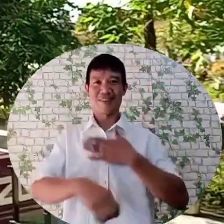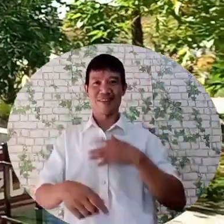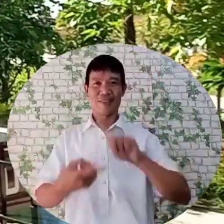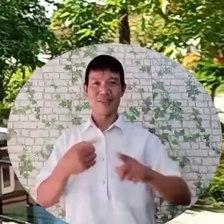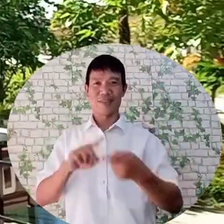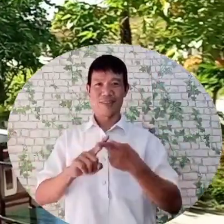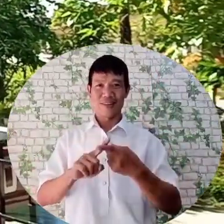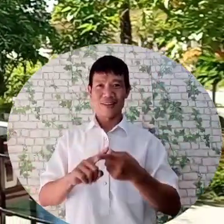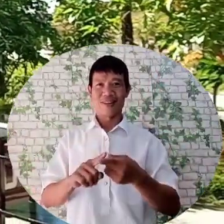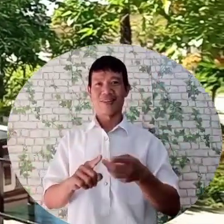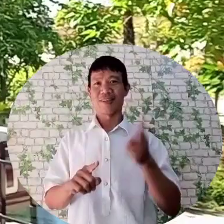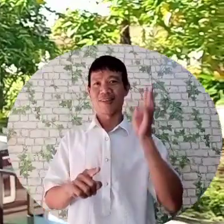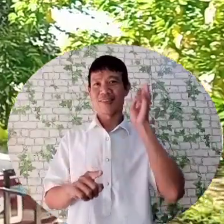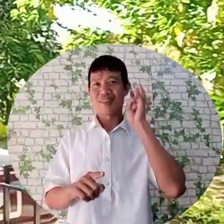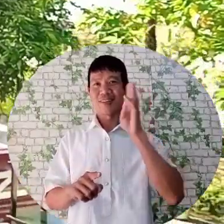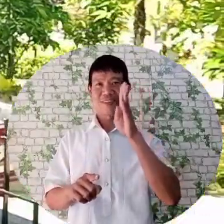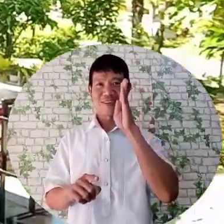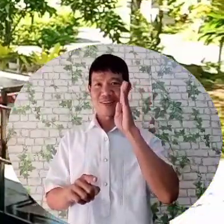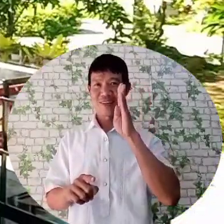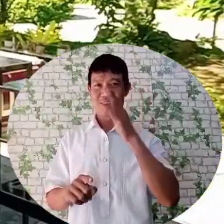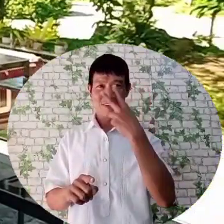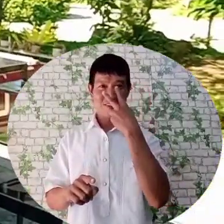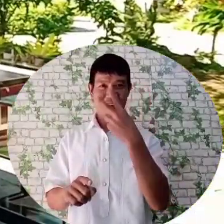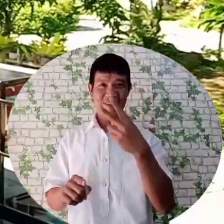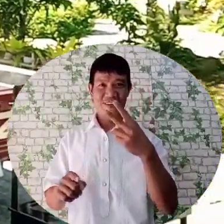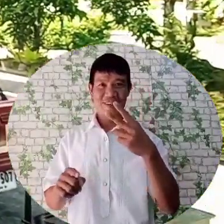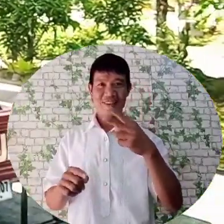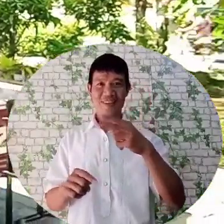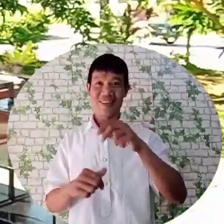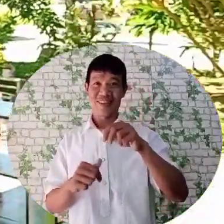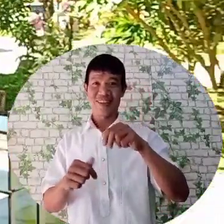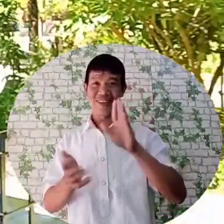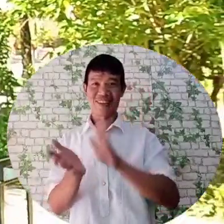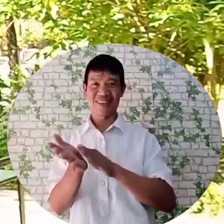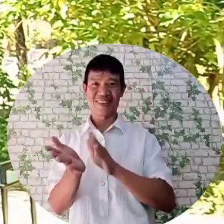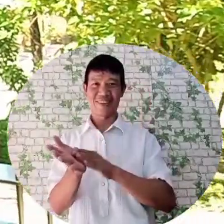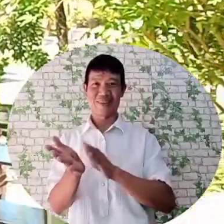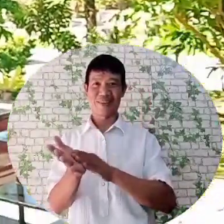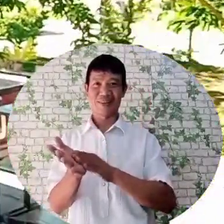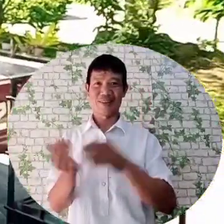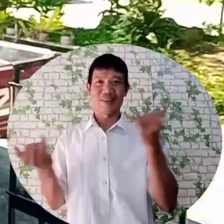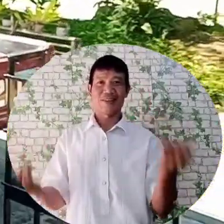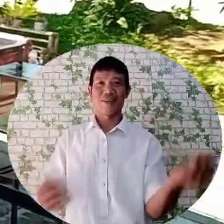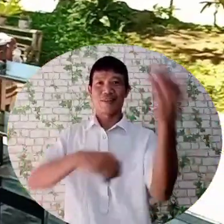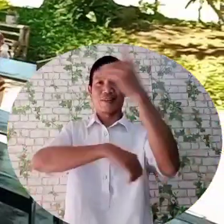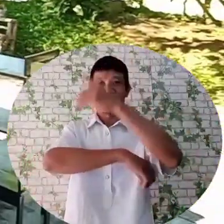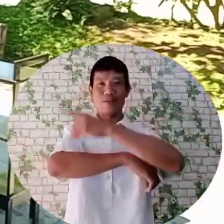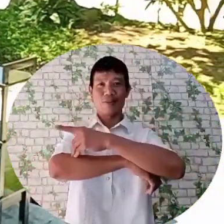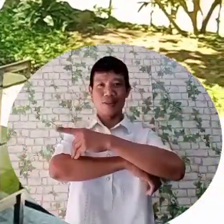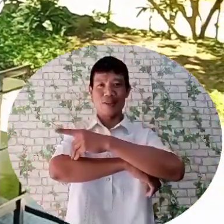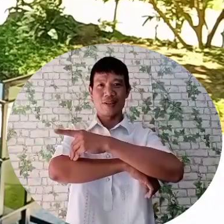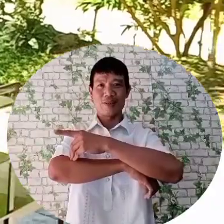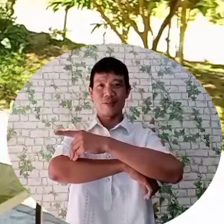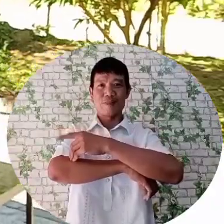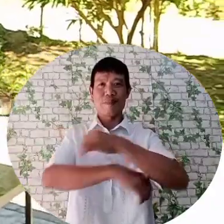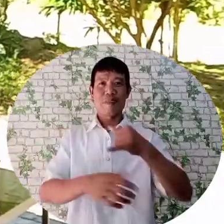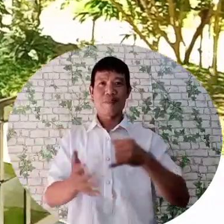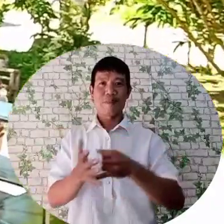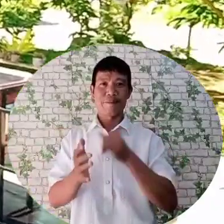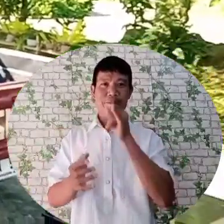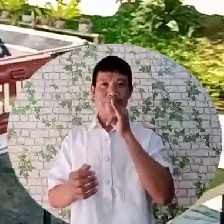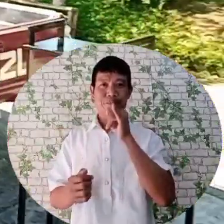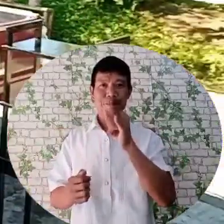see each other in school. Anyway, so today I think it is still in line with